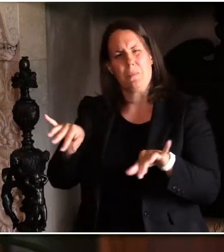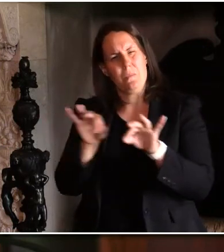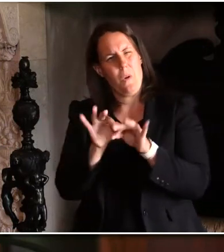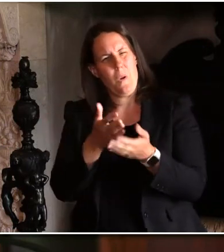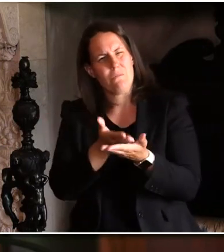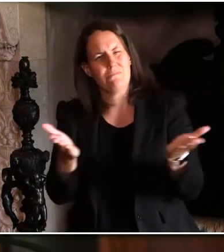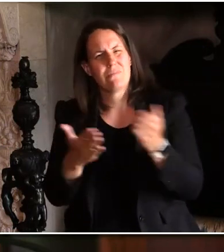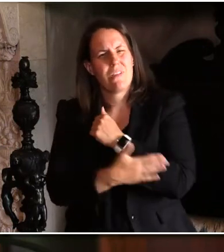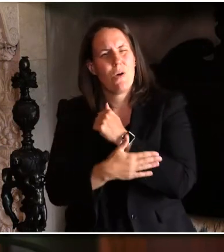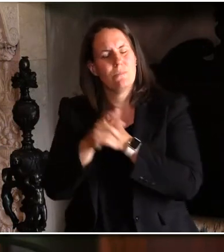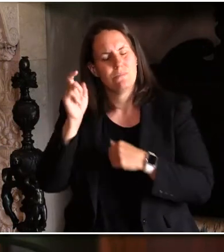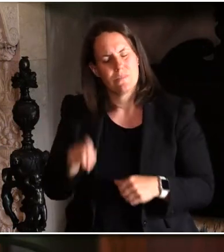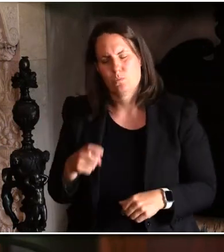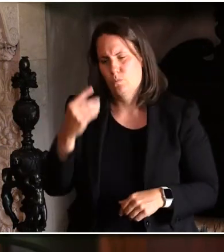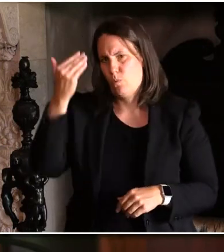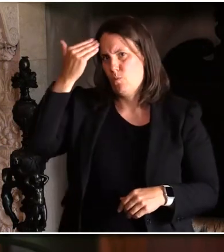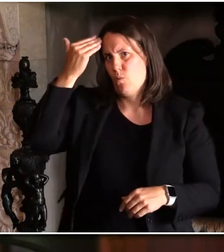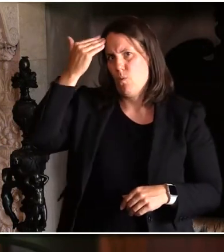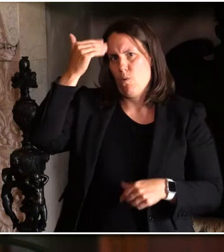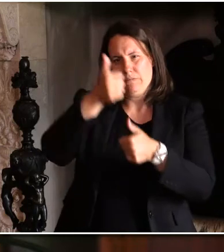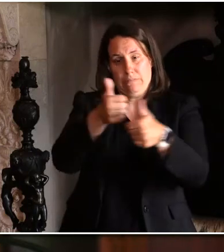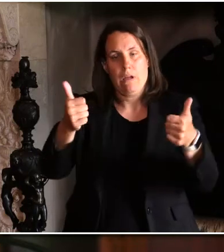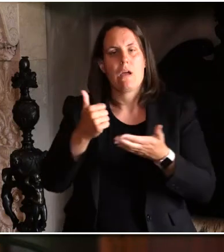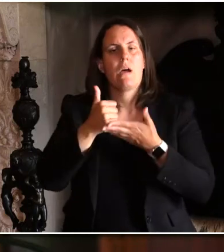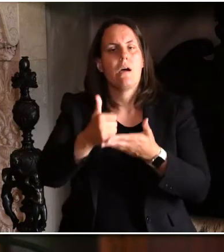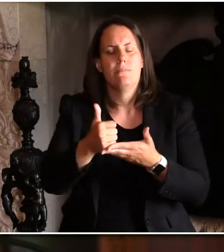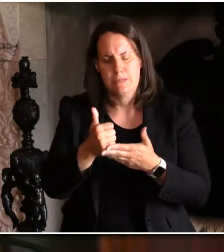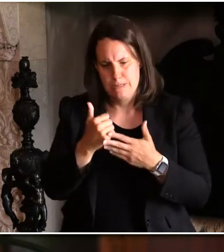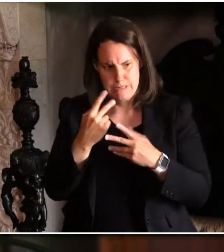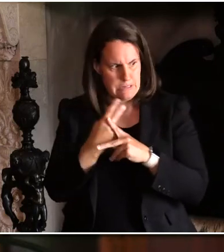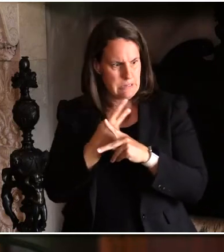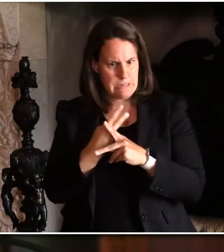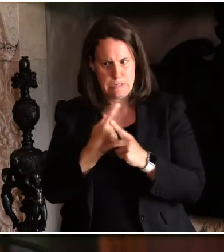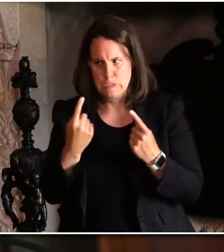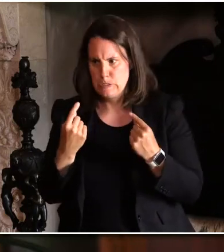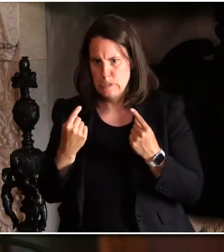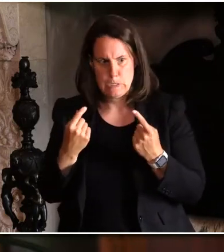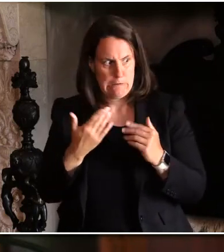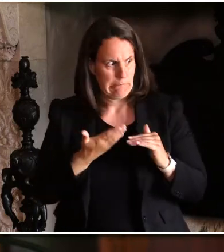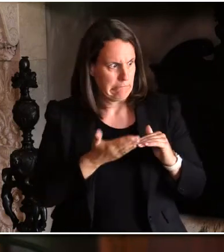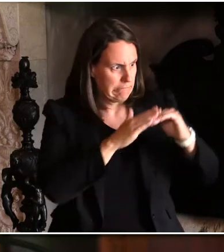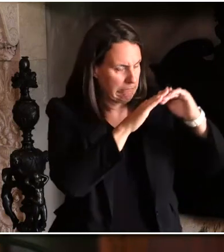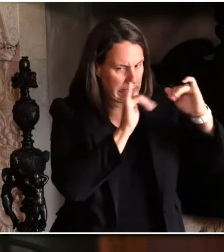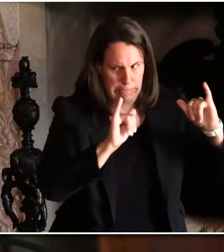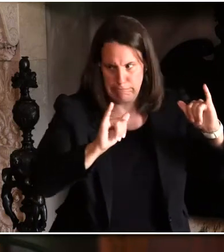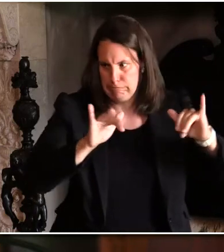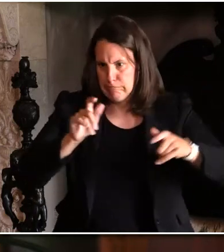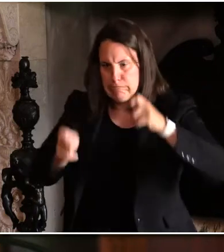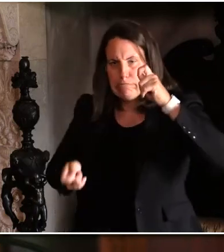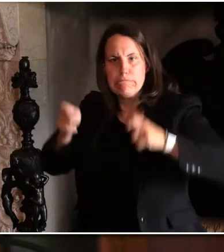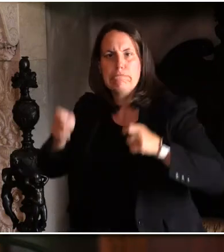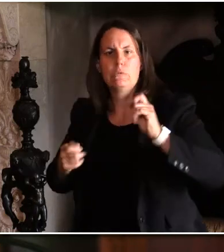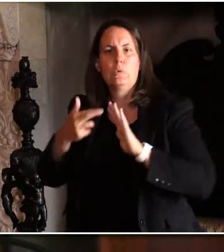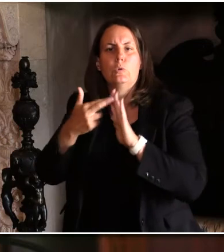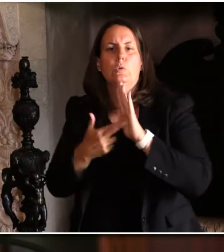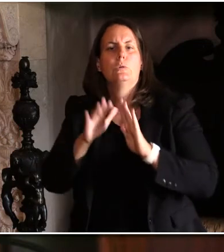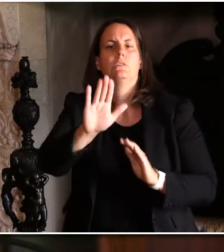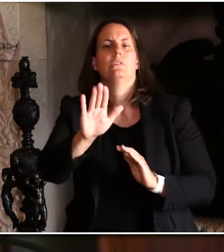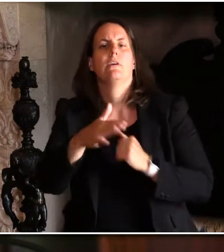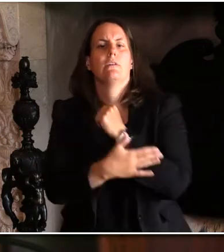and understand what's going on in their community so they can make the best decisions to keep people safe and healthy in their